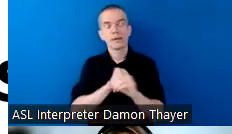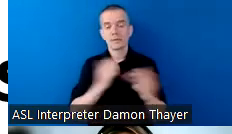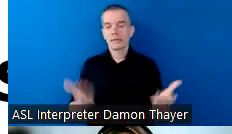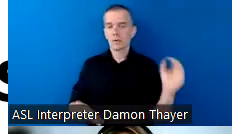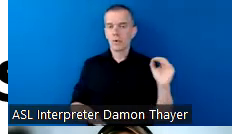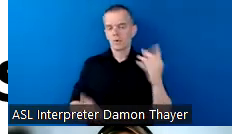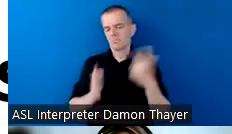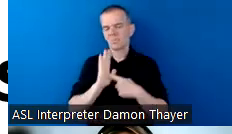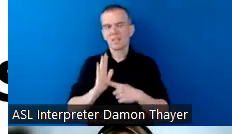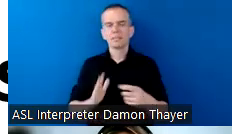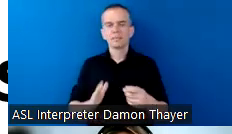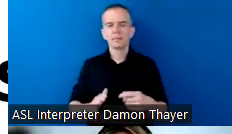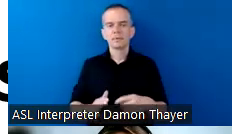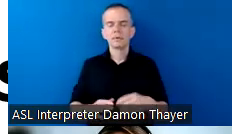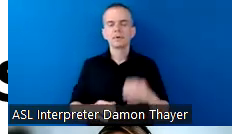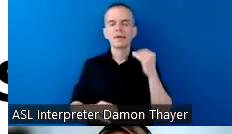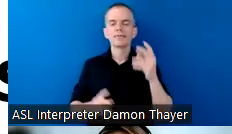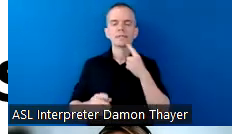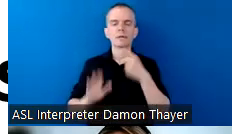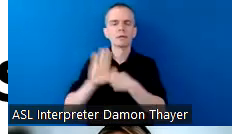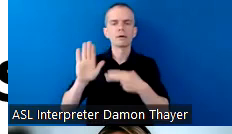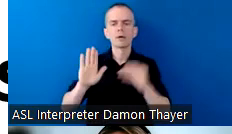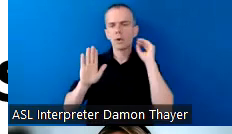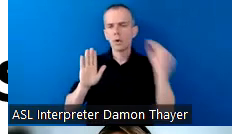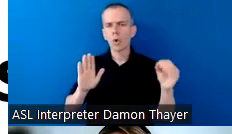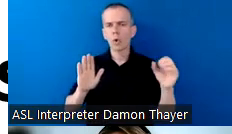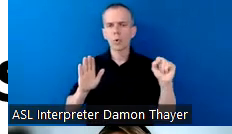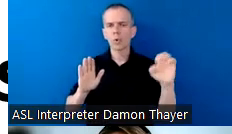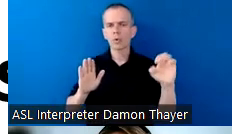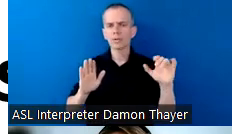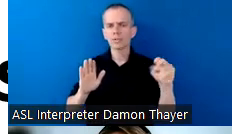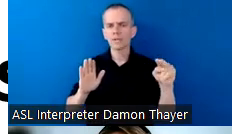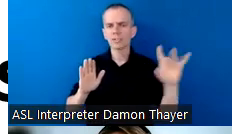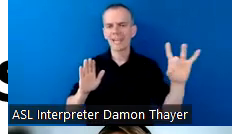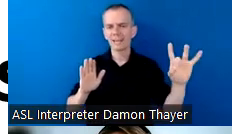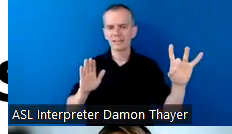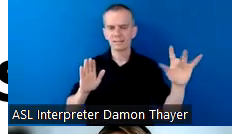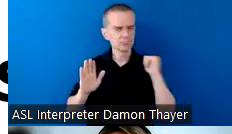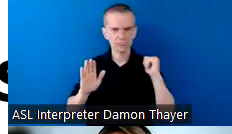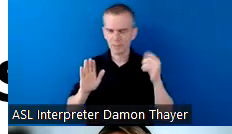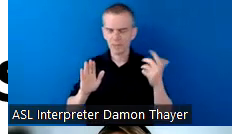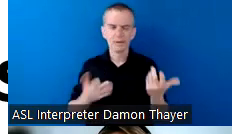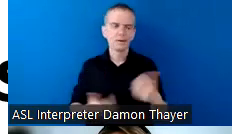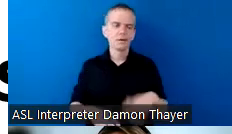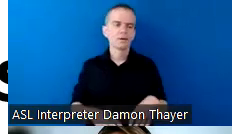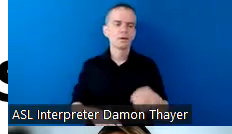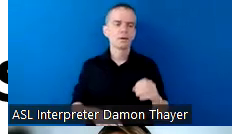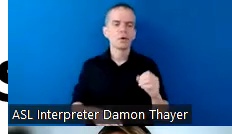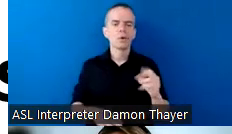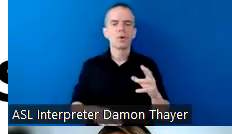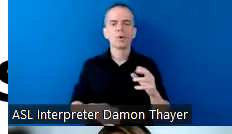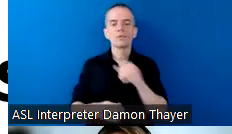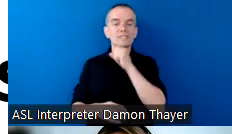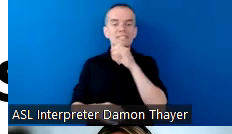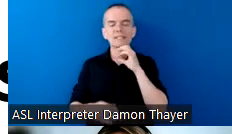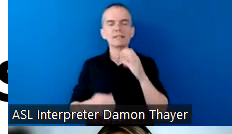would be no Section 8, or maybe if it's a senior community, we hear things like healthy and active seniors